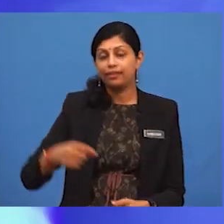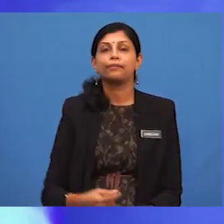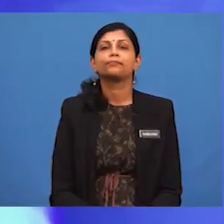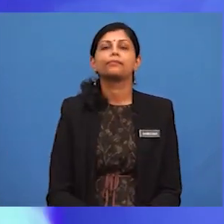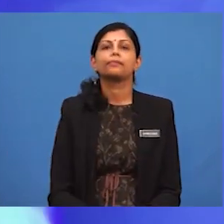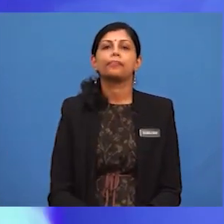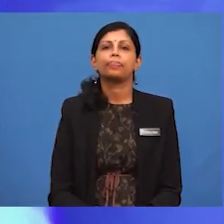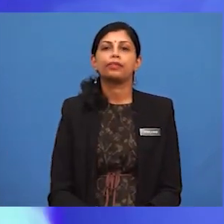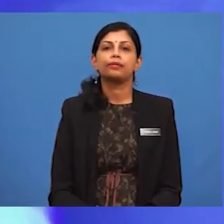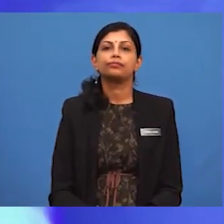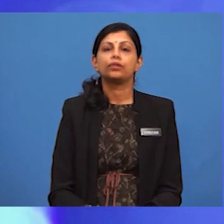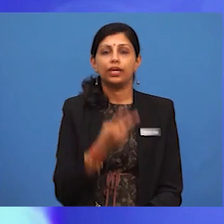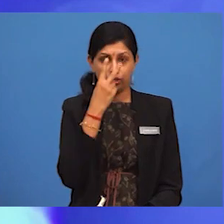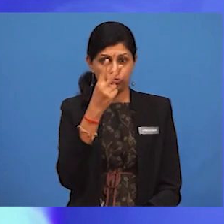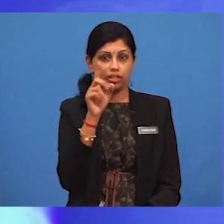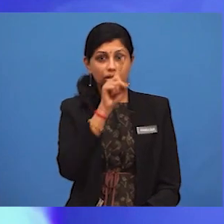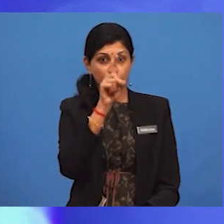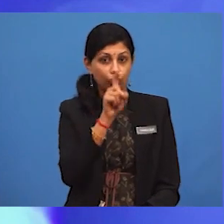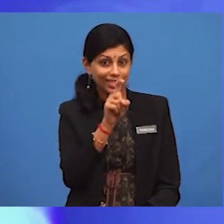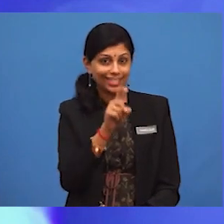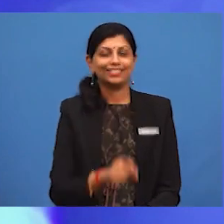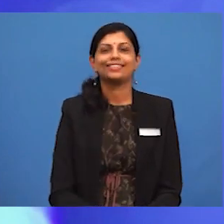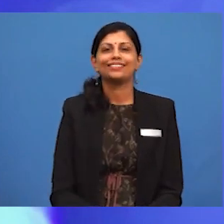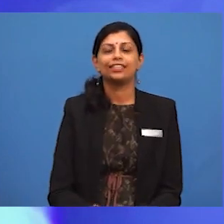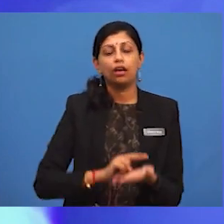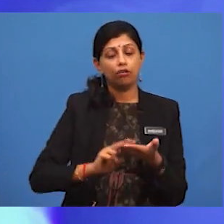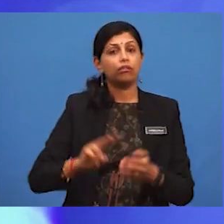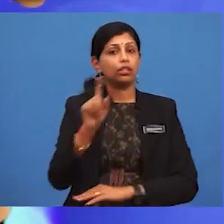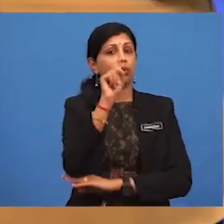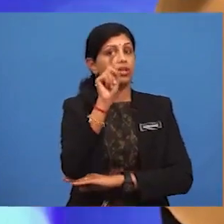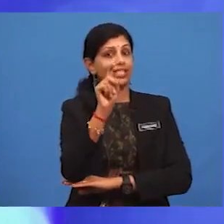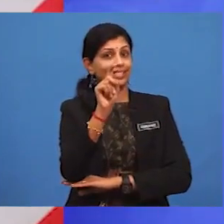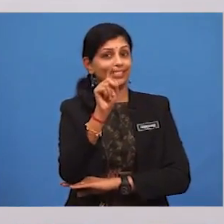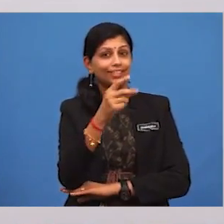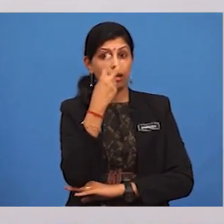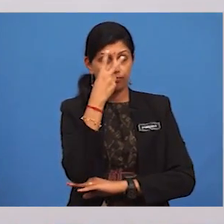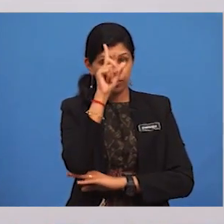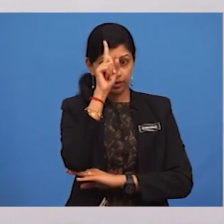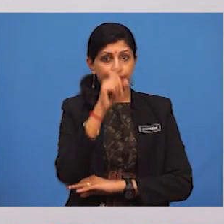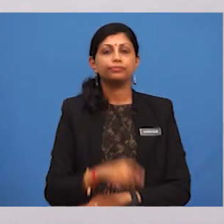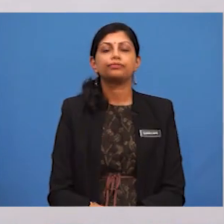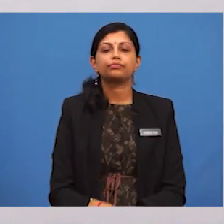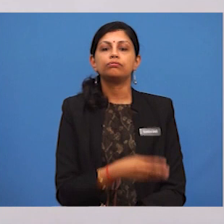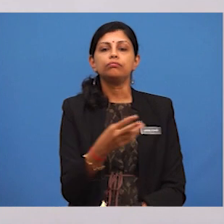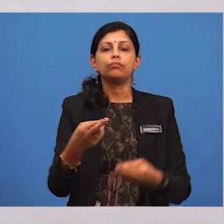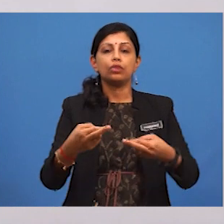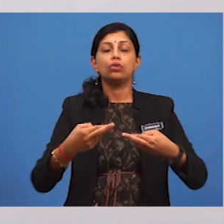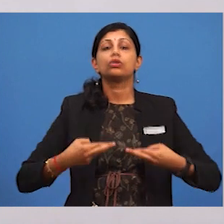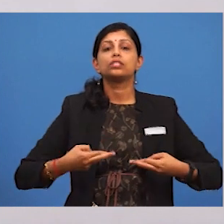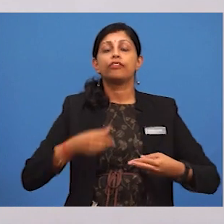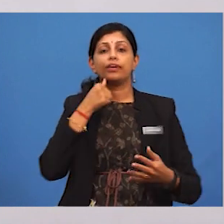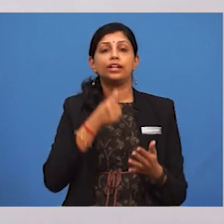Here we have the question. Let's take a minute to read the question. You receive a